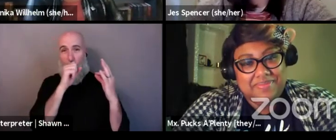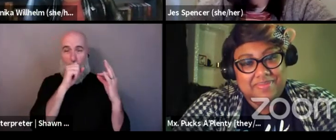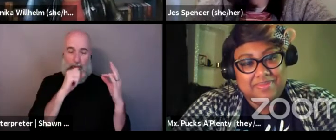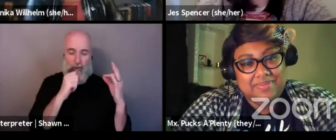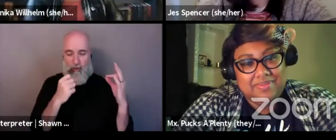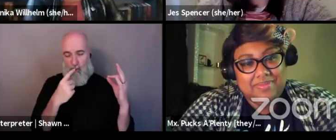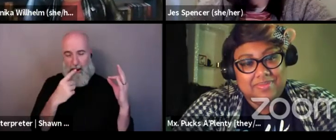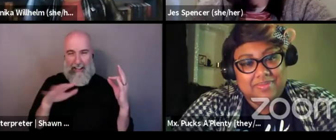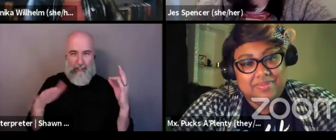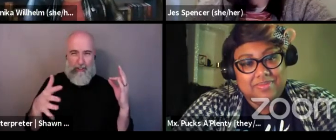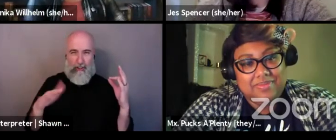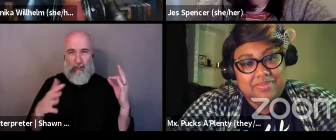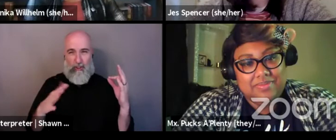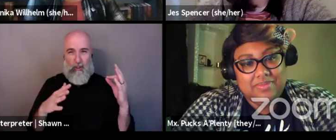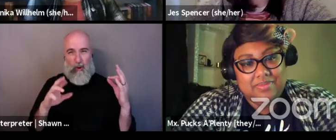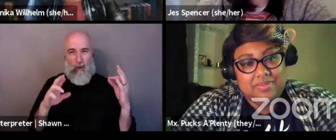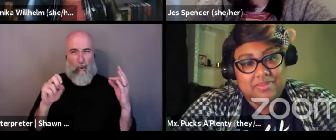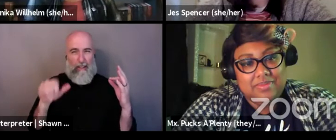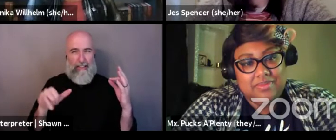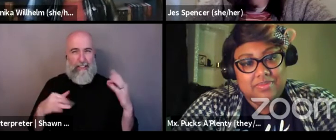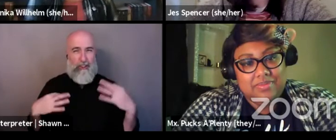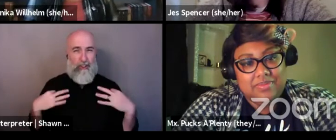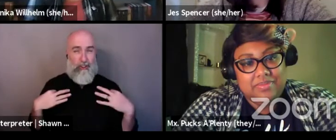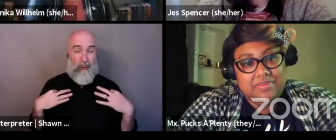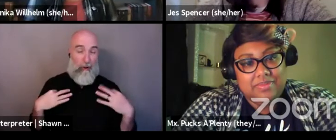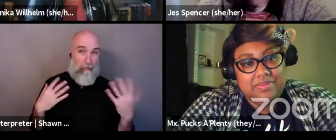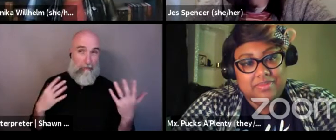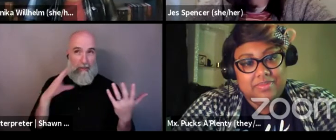reddish, rusty shirt, I suppose.